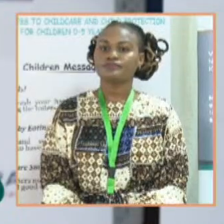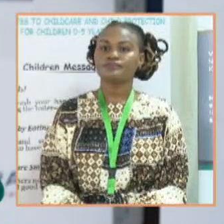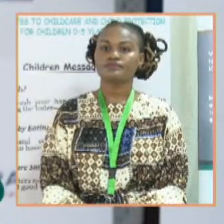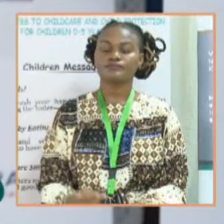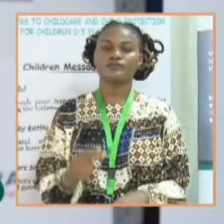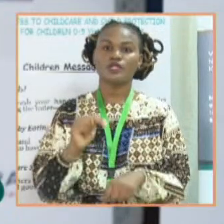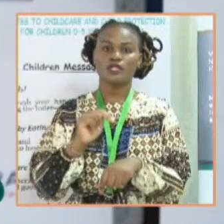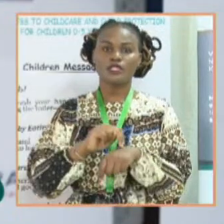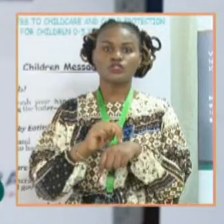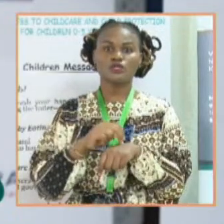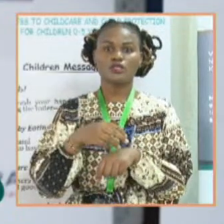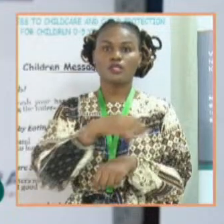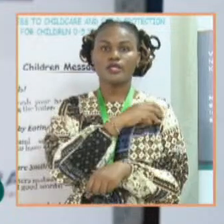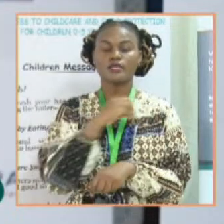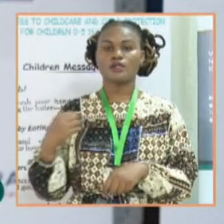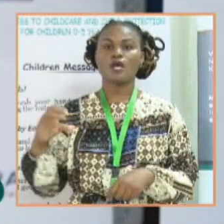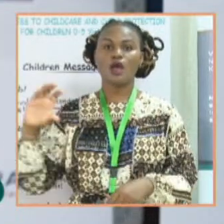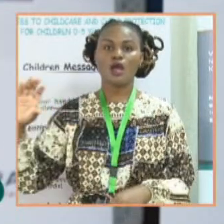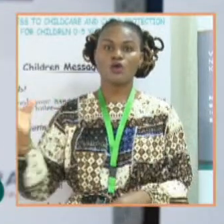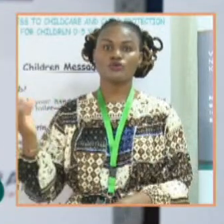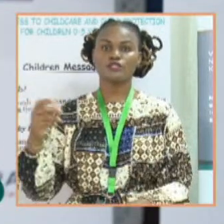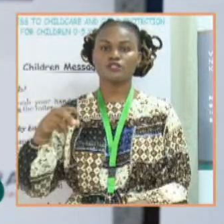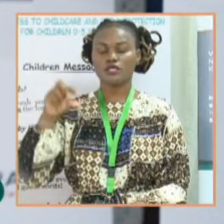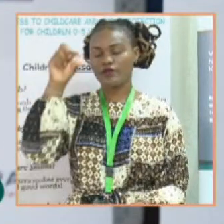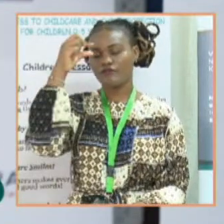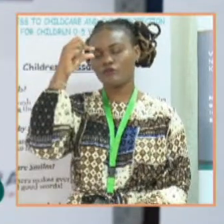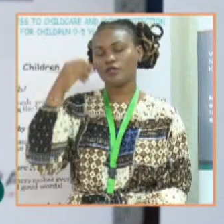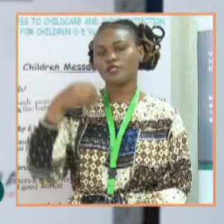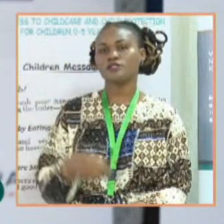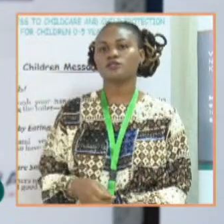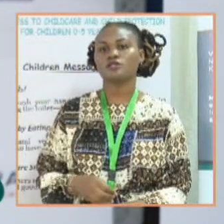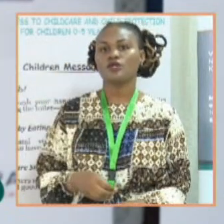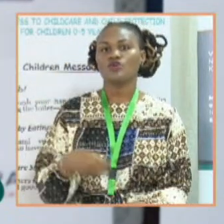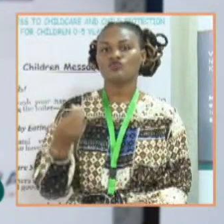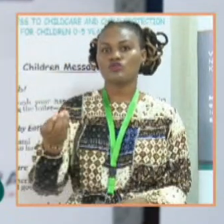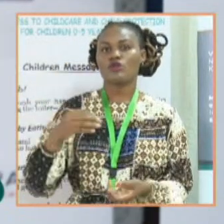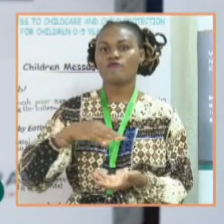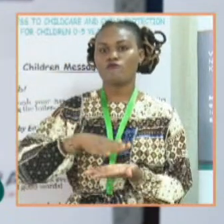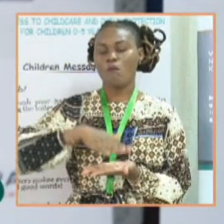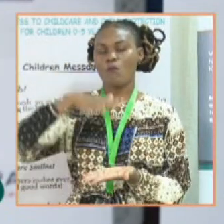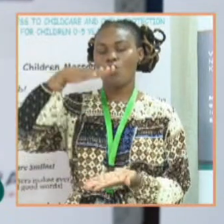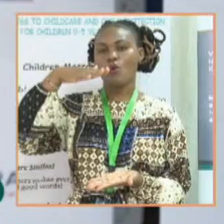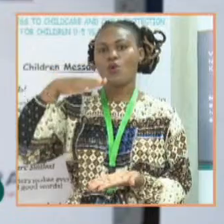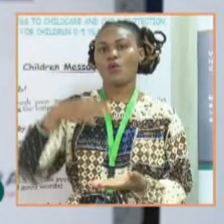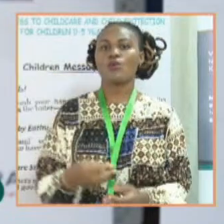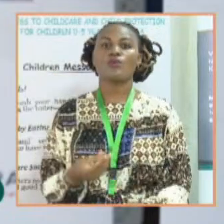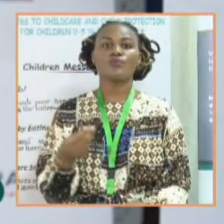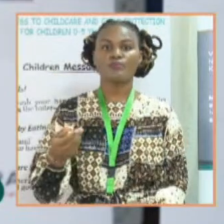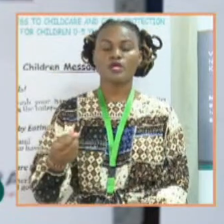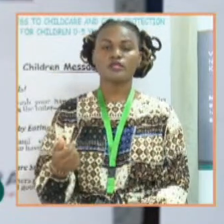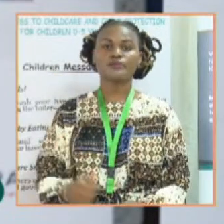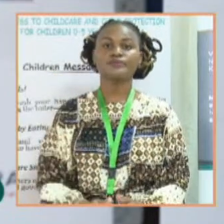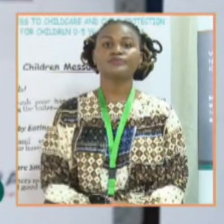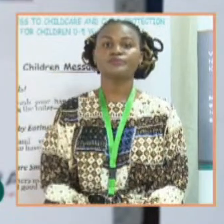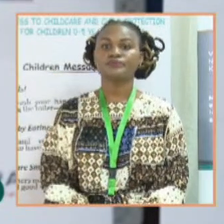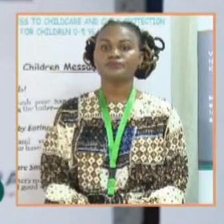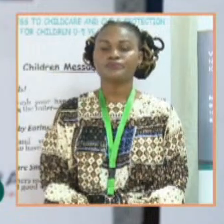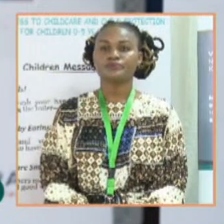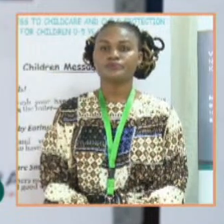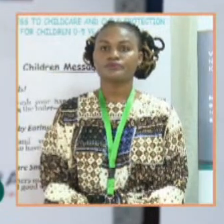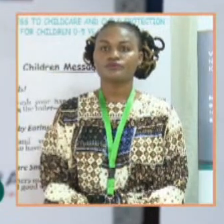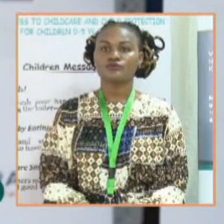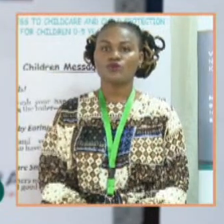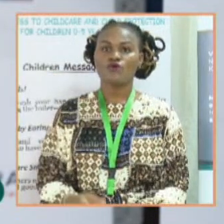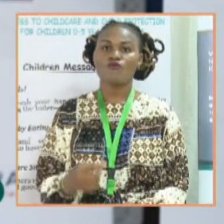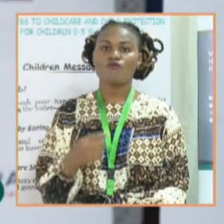governments. And there's need for them to allocate more, and of course make sure that this is predictable, to ensure that